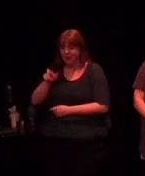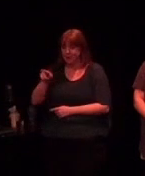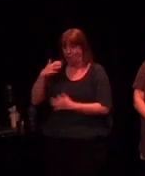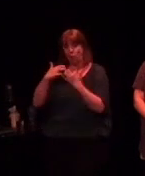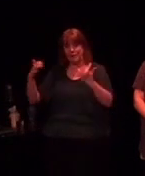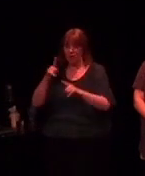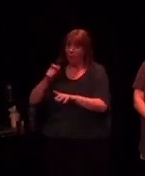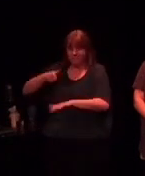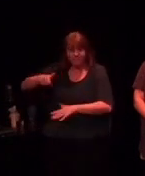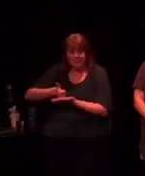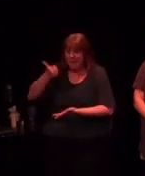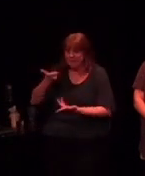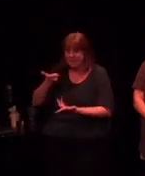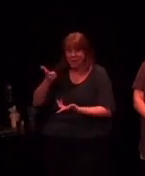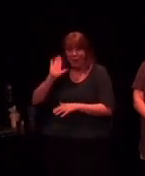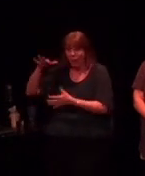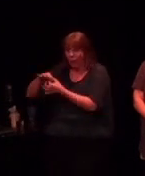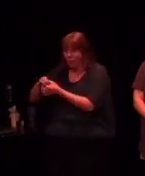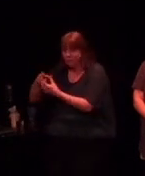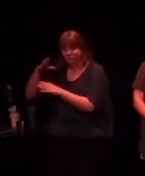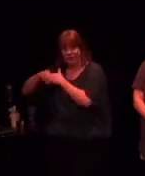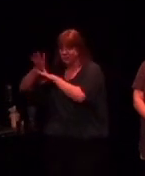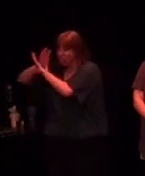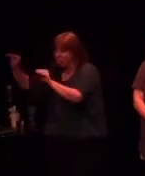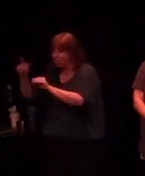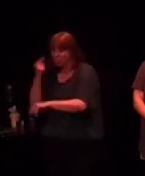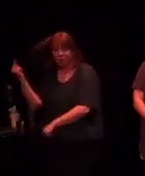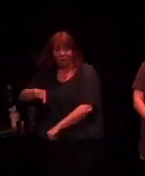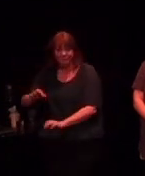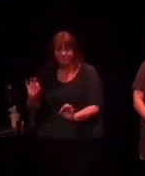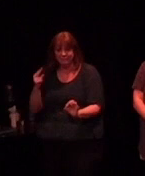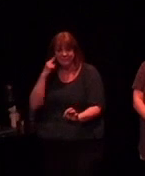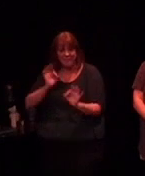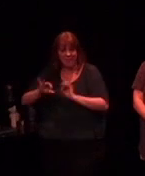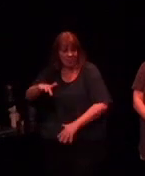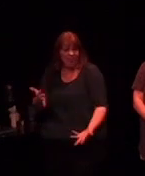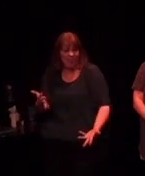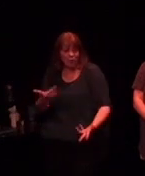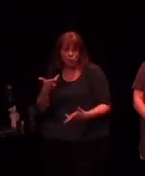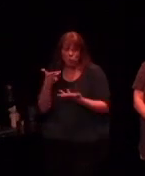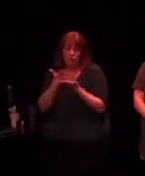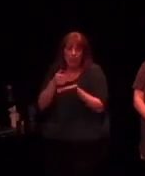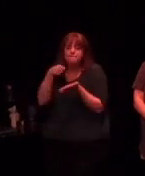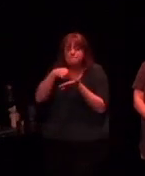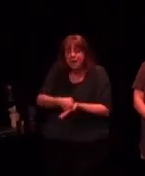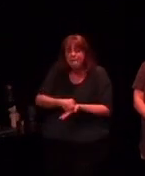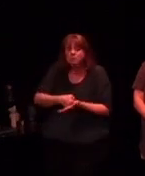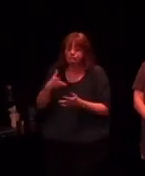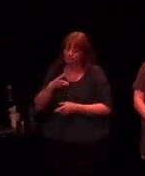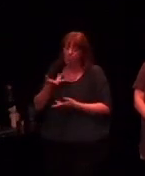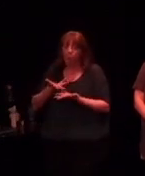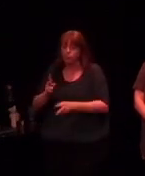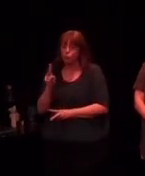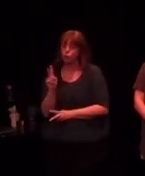that's great! They tell everybody and nobody has the opportunity to come and see it. So I would say at minimum, if you're offering an interpretive performance, offer